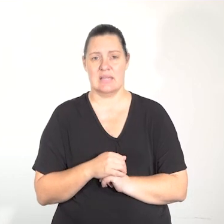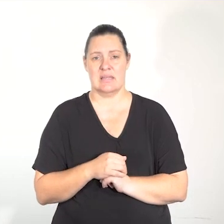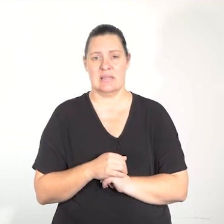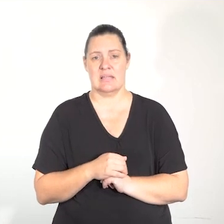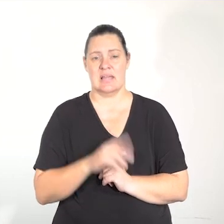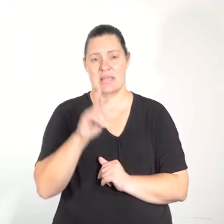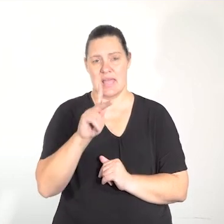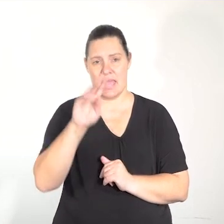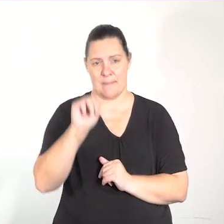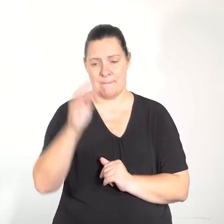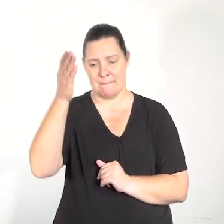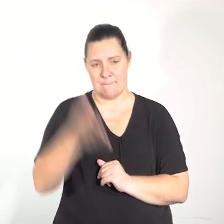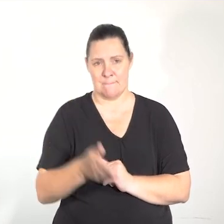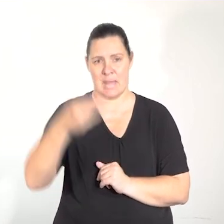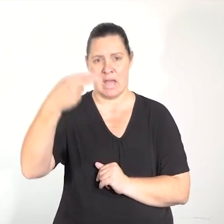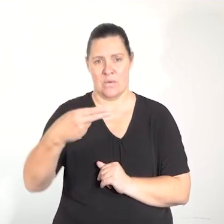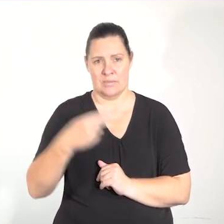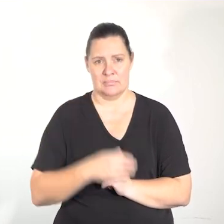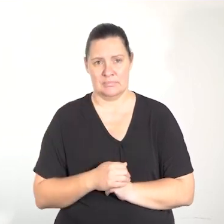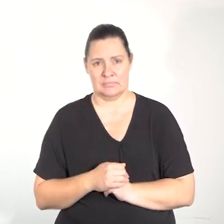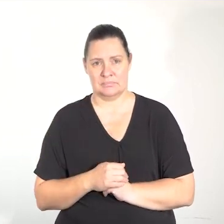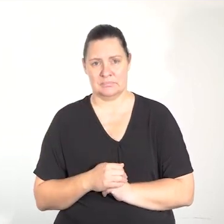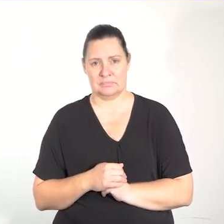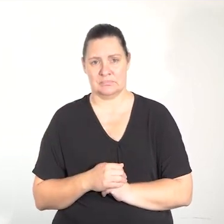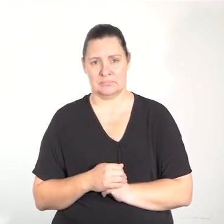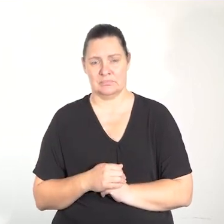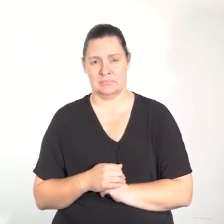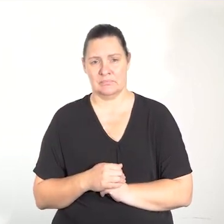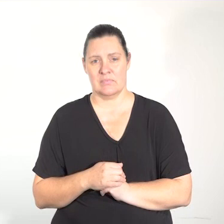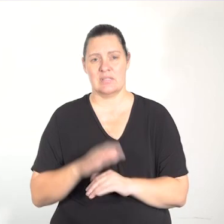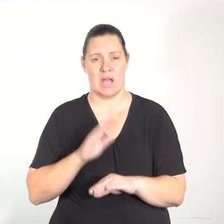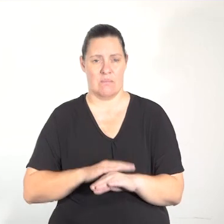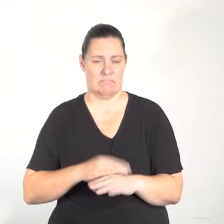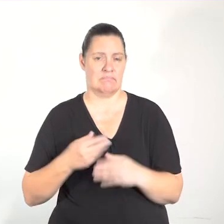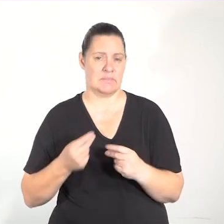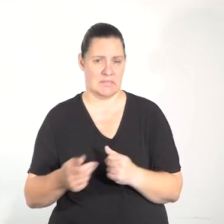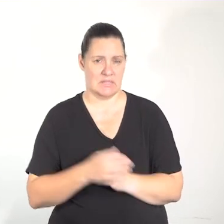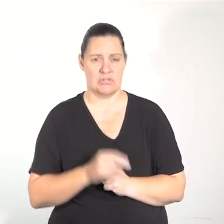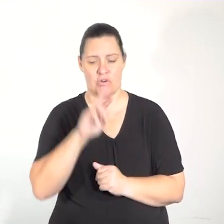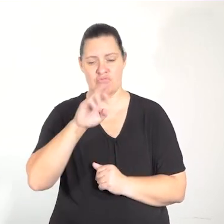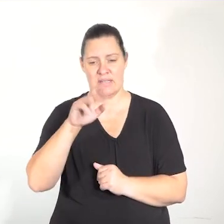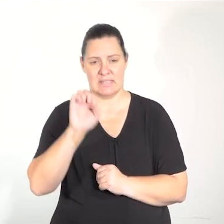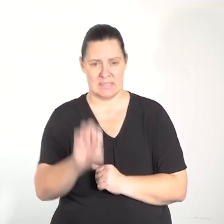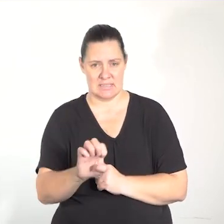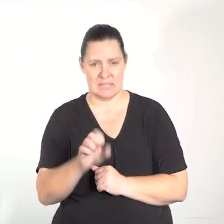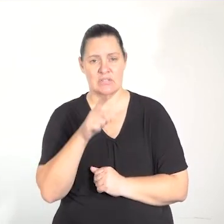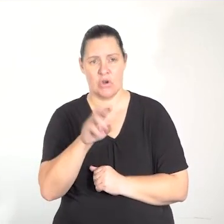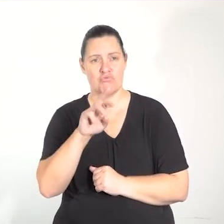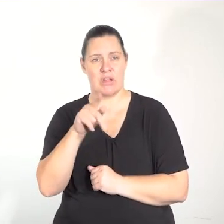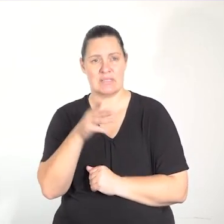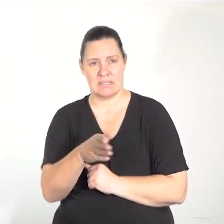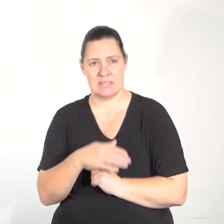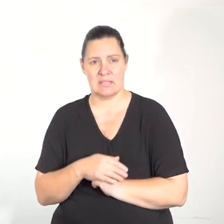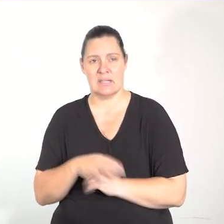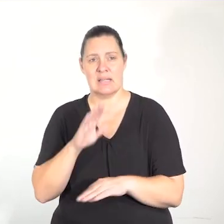write kilometers per hour. That is our speed. Let's look at the rate for this question. So the rate